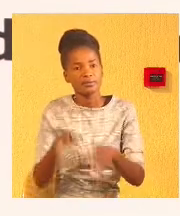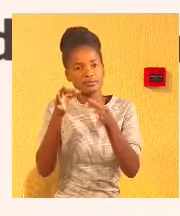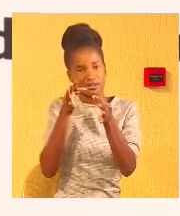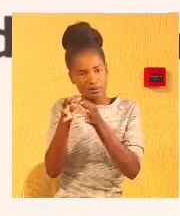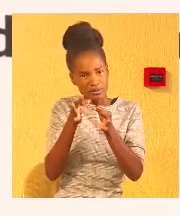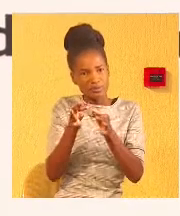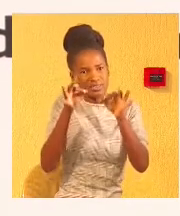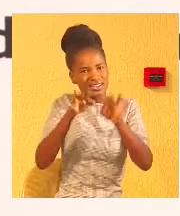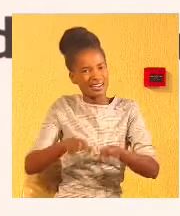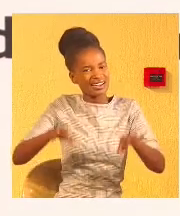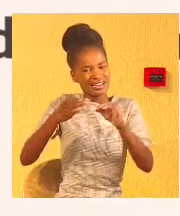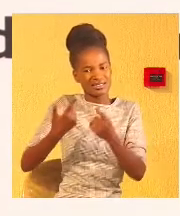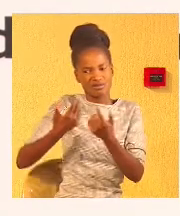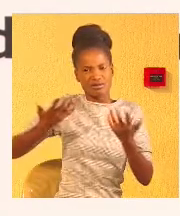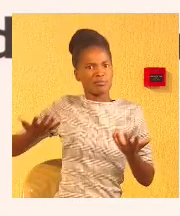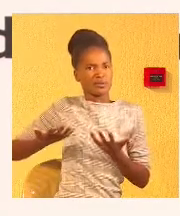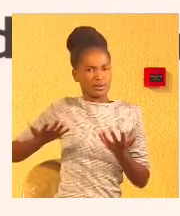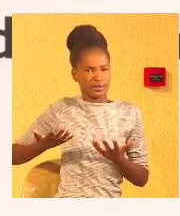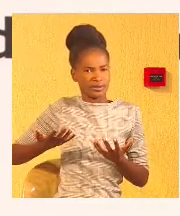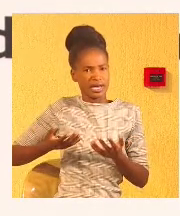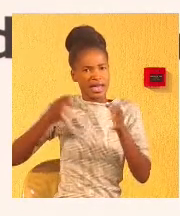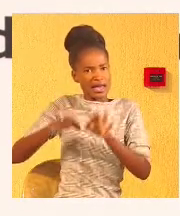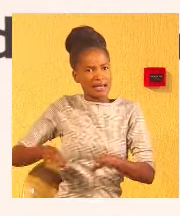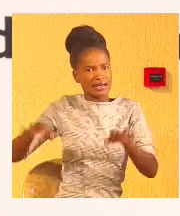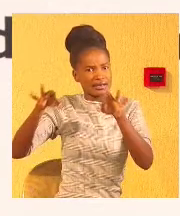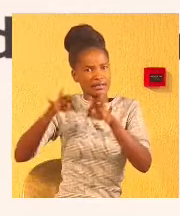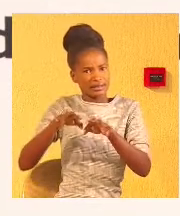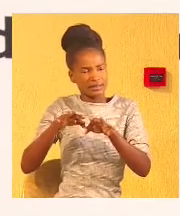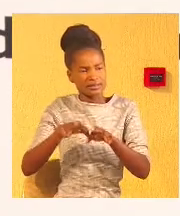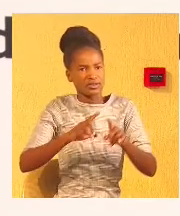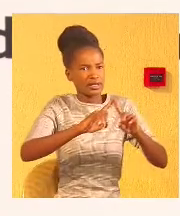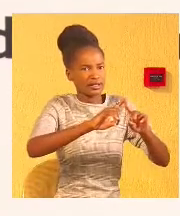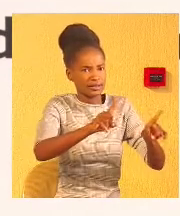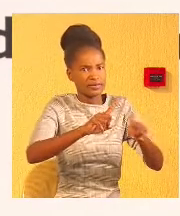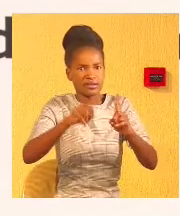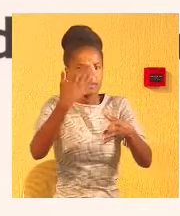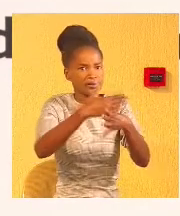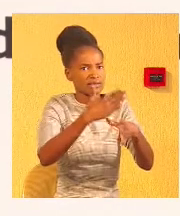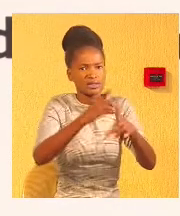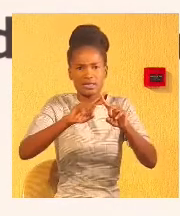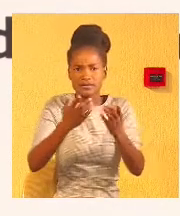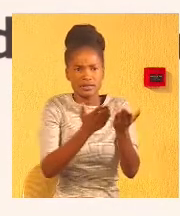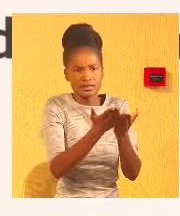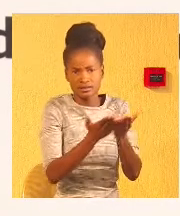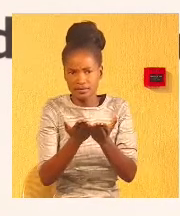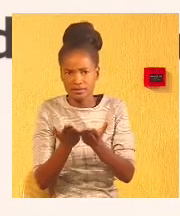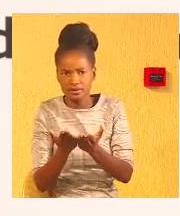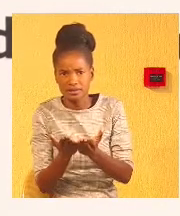perspective. The agricultural sector is a value chain sector, which starts